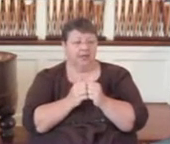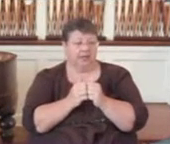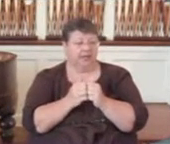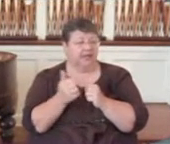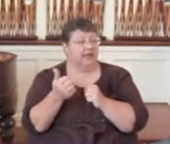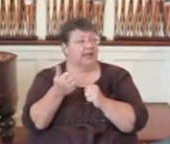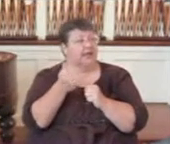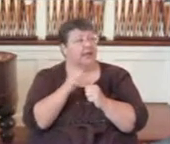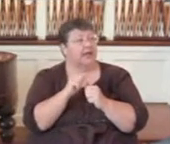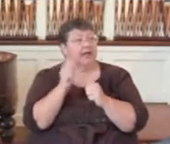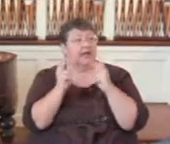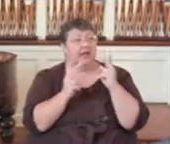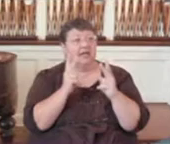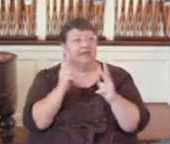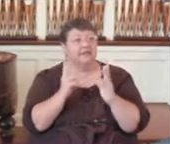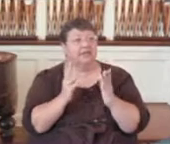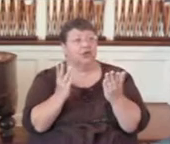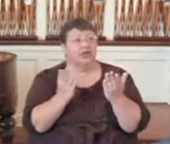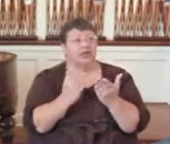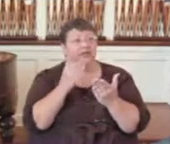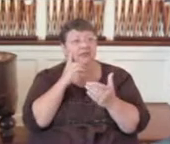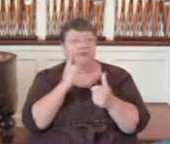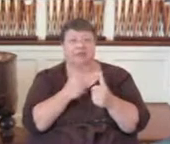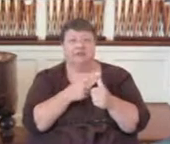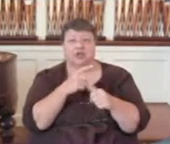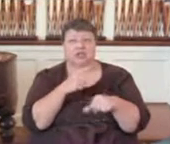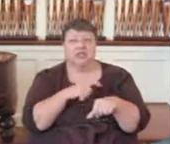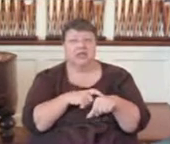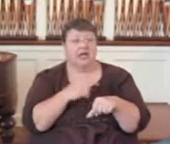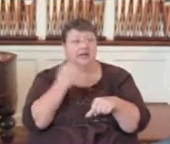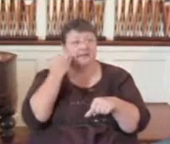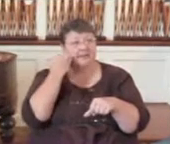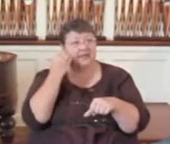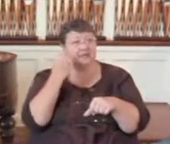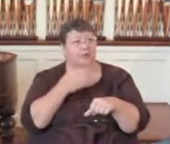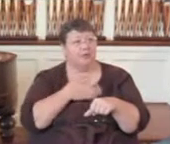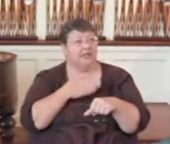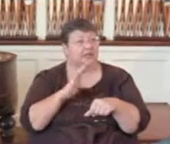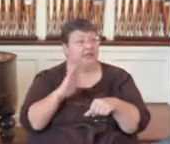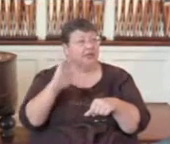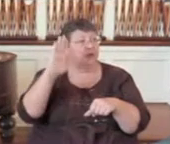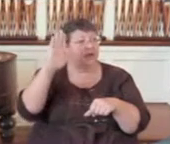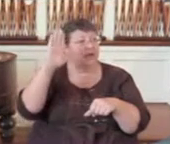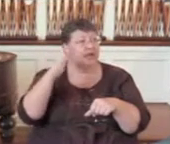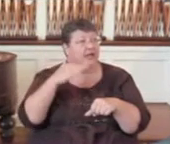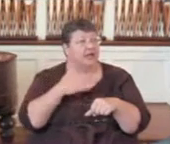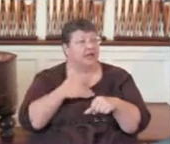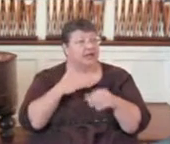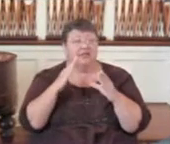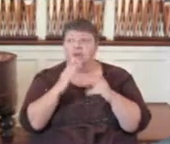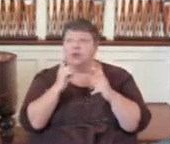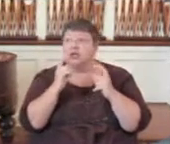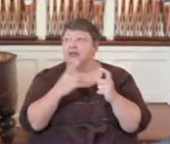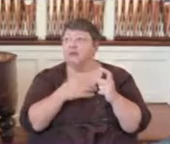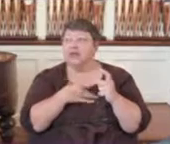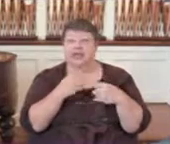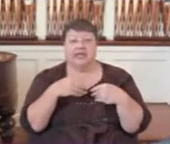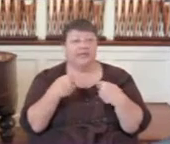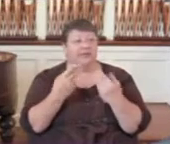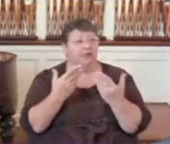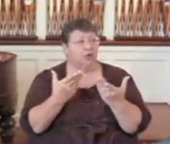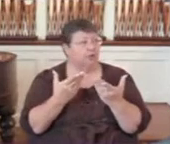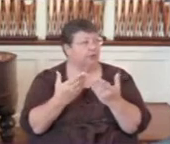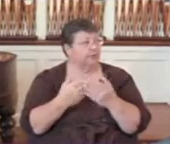Are there any visitors that are here today for the first time? If so, please raise your hand. We have a small gift we'd like to give to